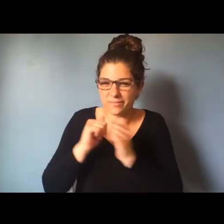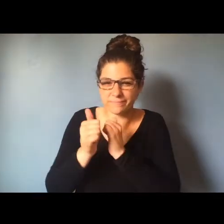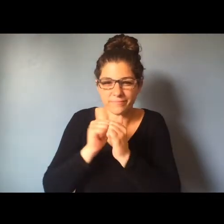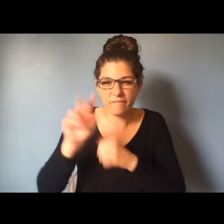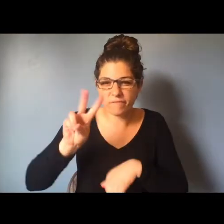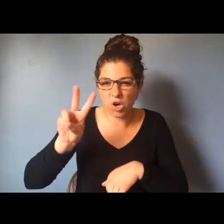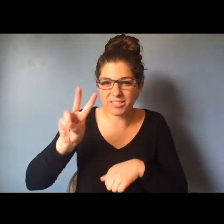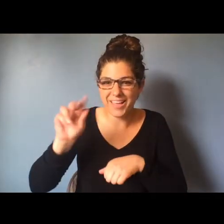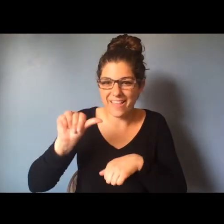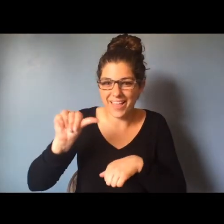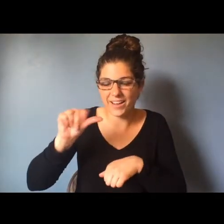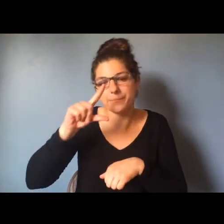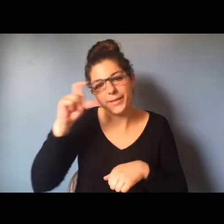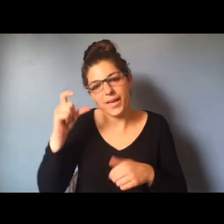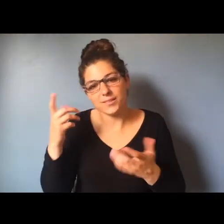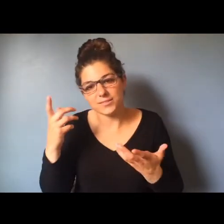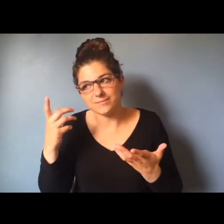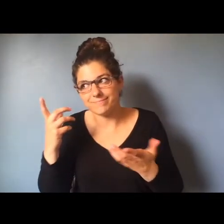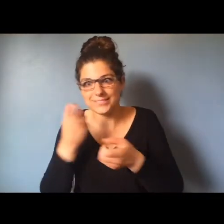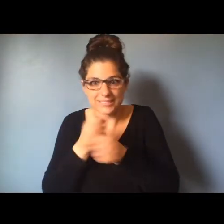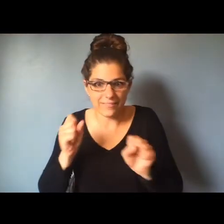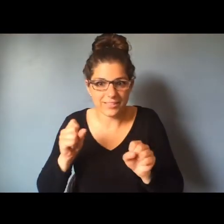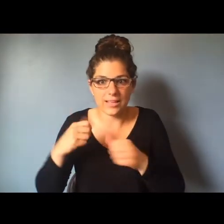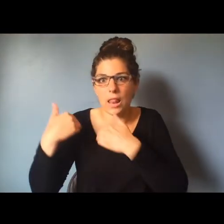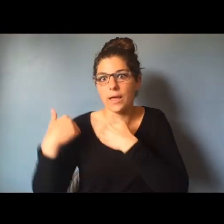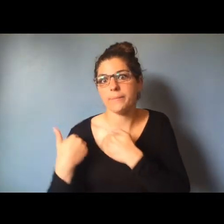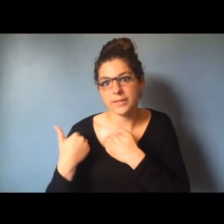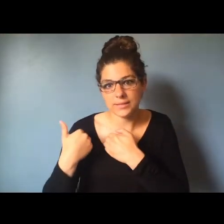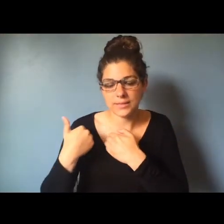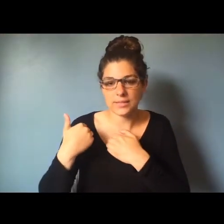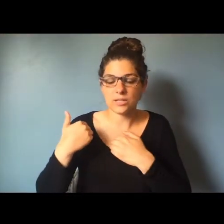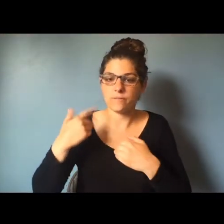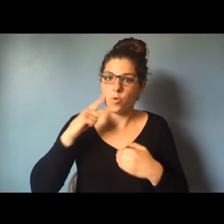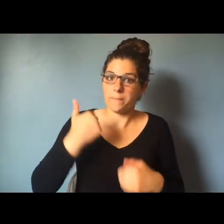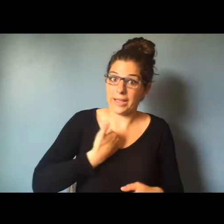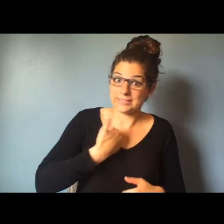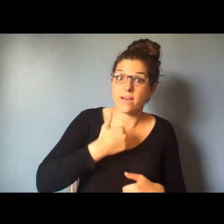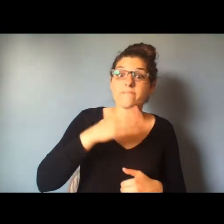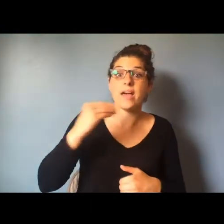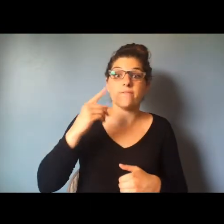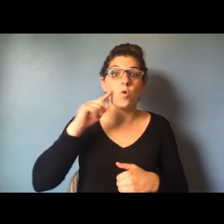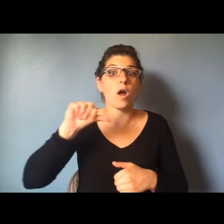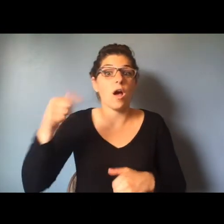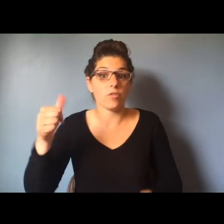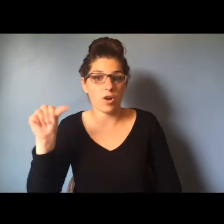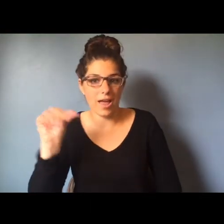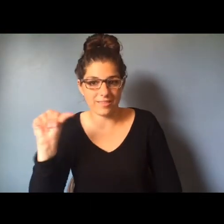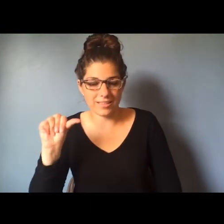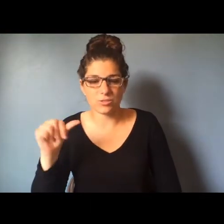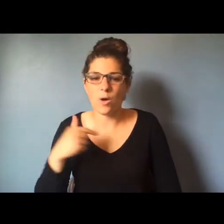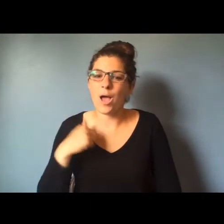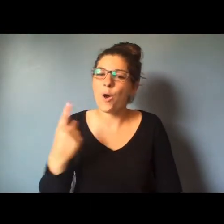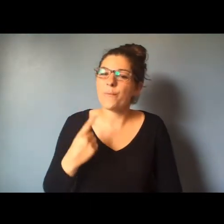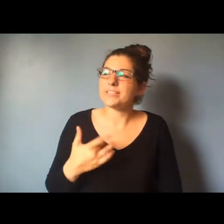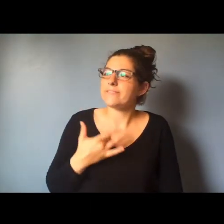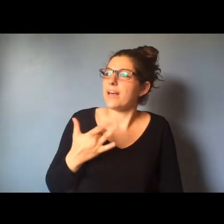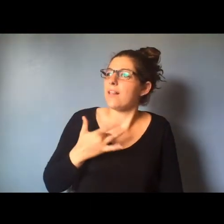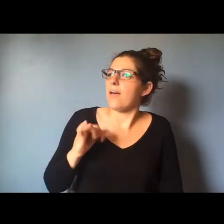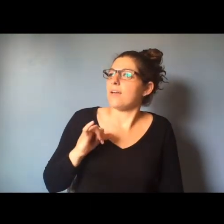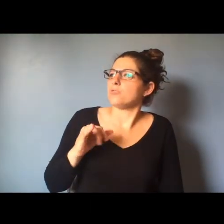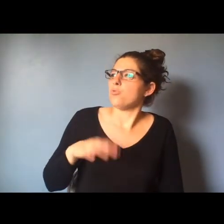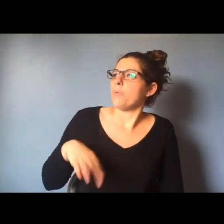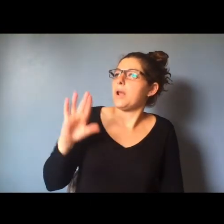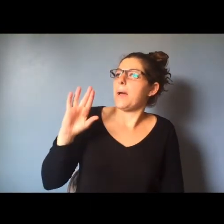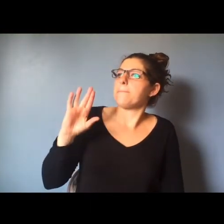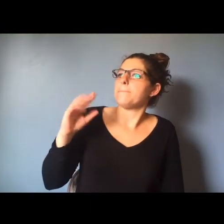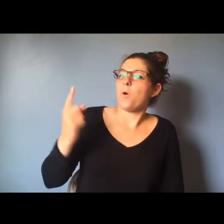athletics because of safety and liability reasons for myself and for the other athletes. So I always felt like growing